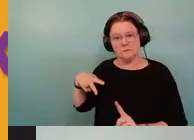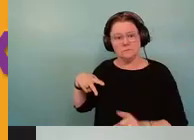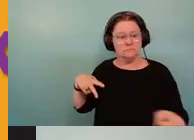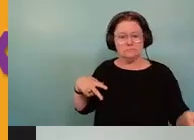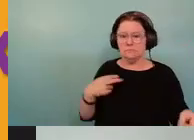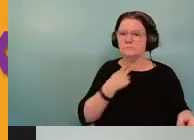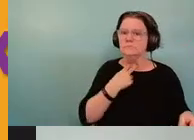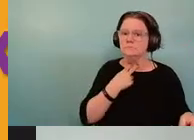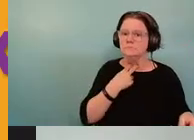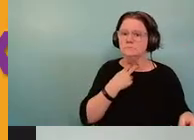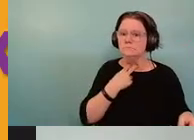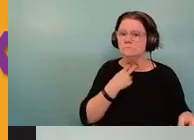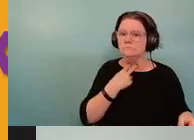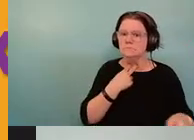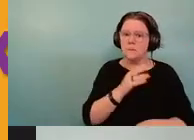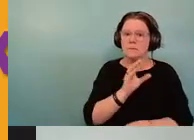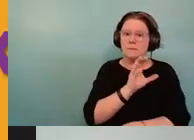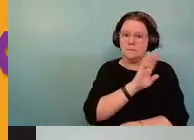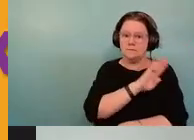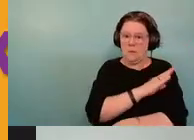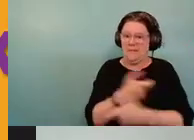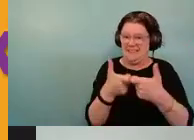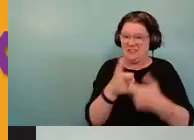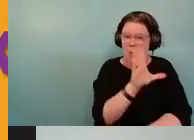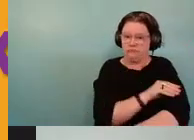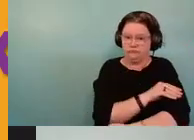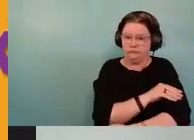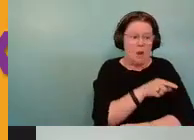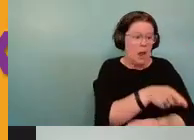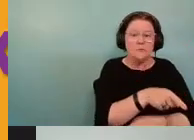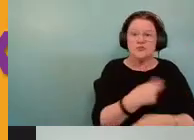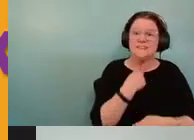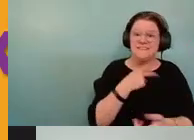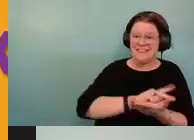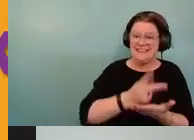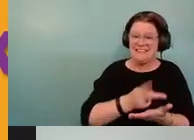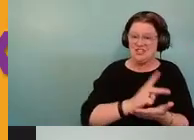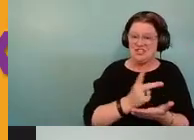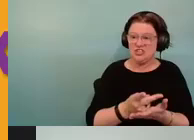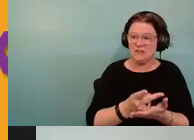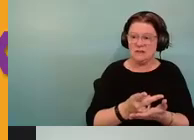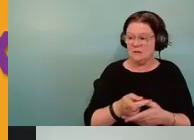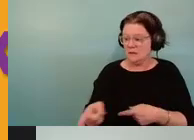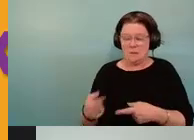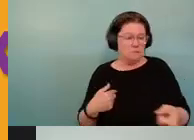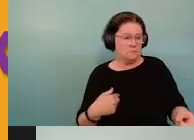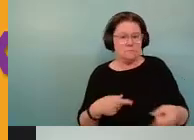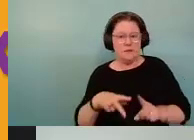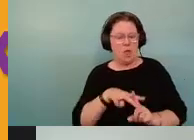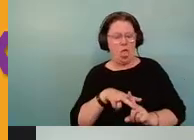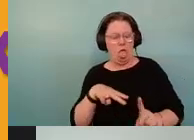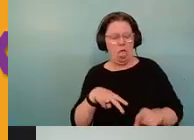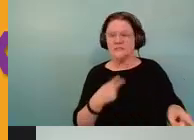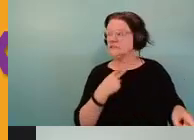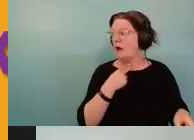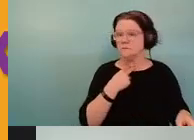her wheelchair back on. So even though she was in the middle of the kitchen, it was still like he'd locked her in a room and she couldn't get away from